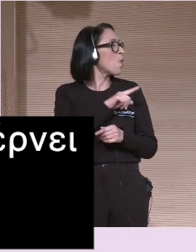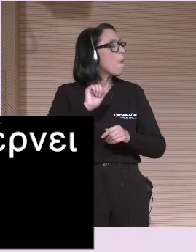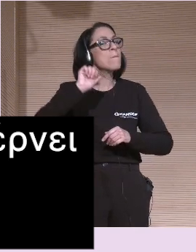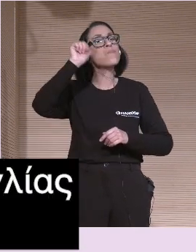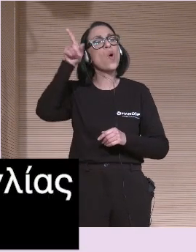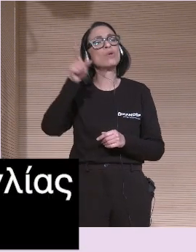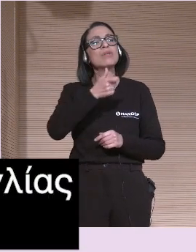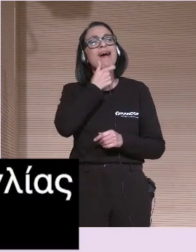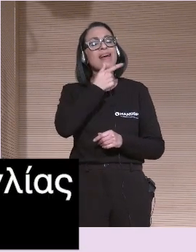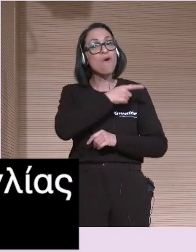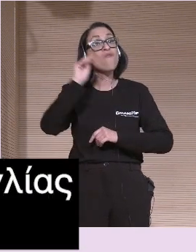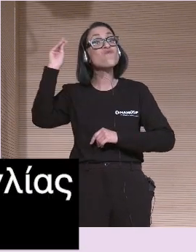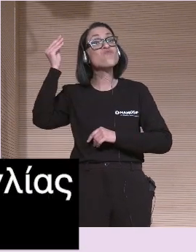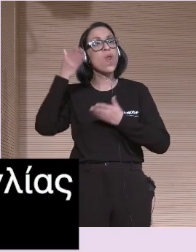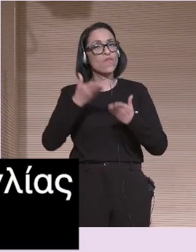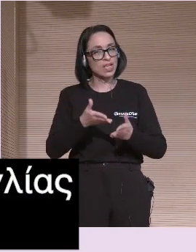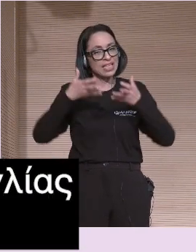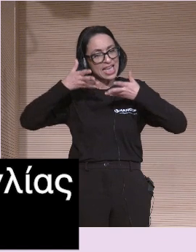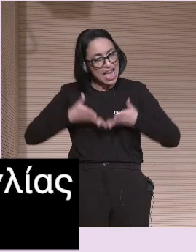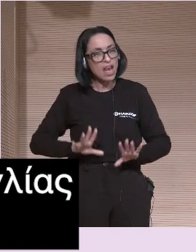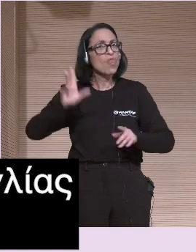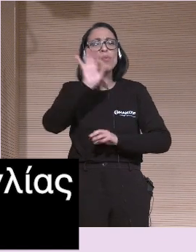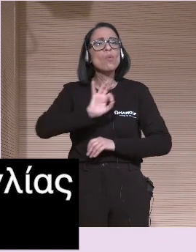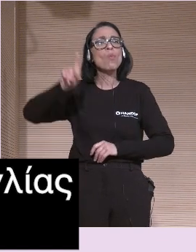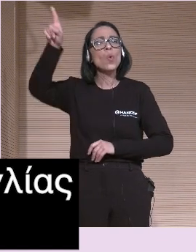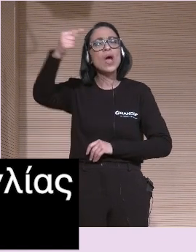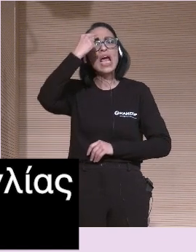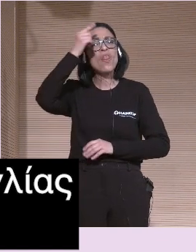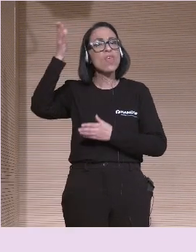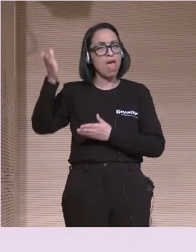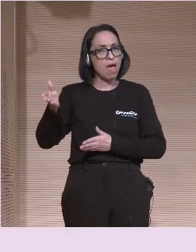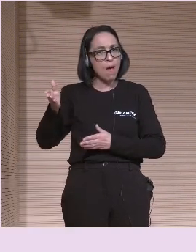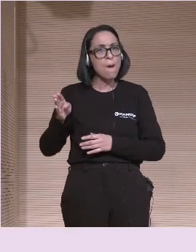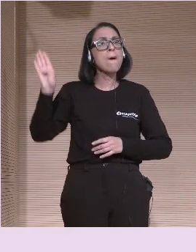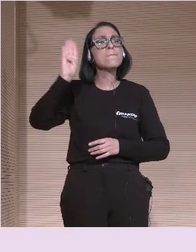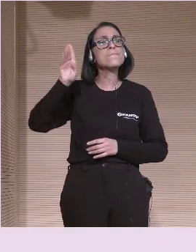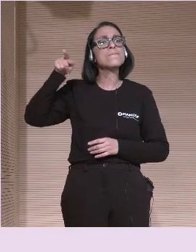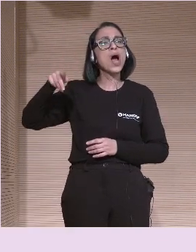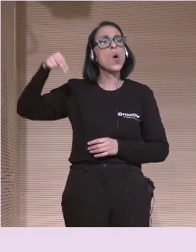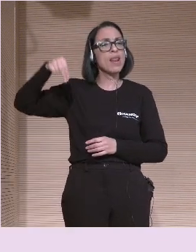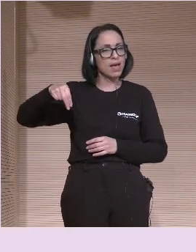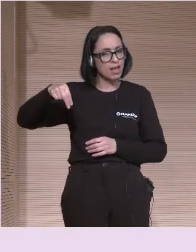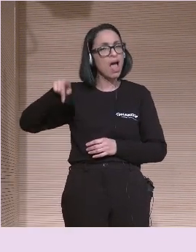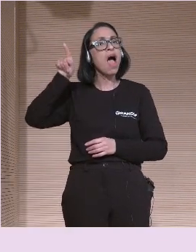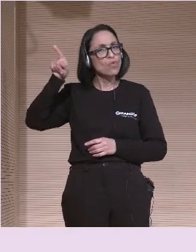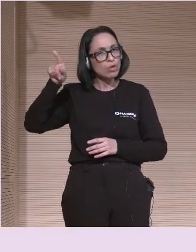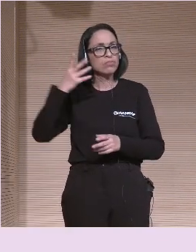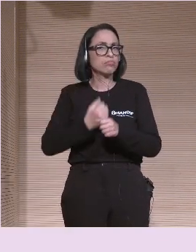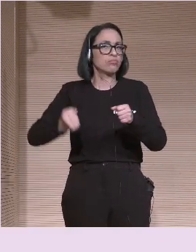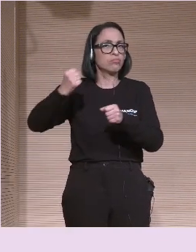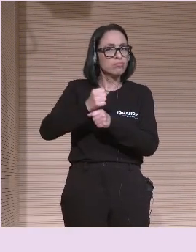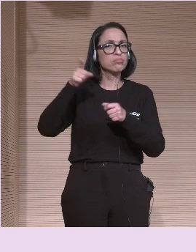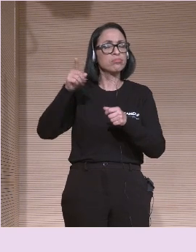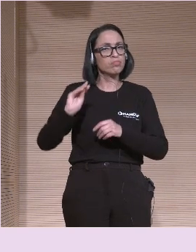resonance. This was one of Britain's first Indian-born MPs, Bownagri, and he was elected to Parliament in about